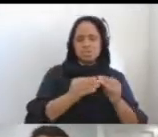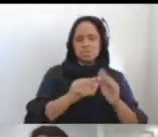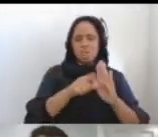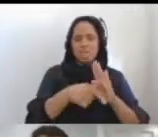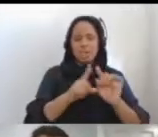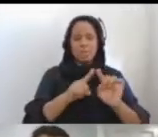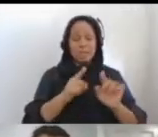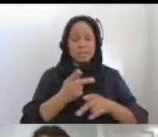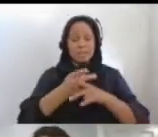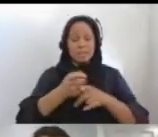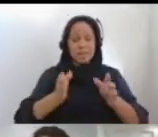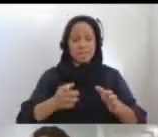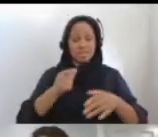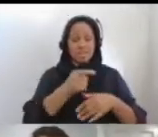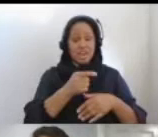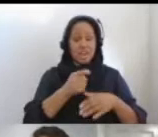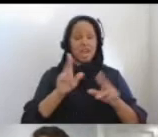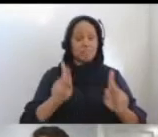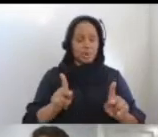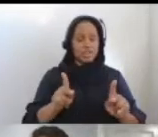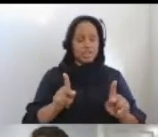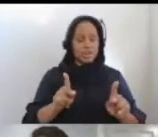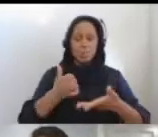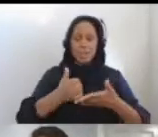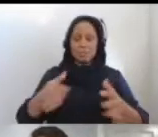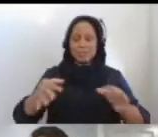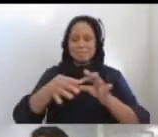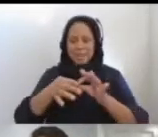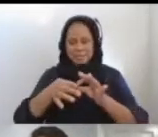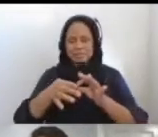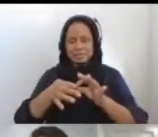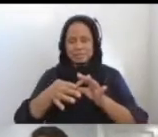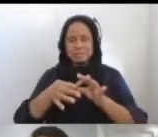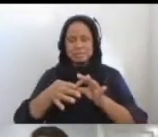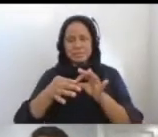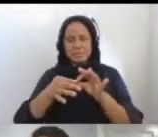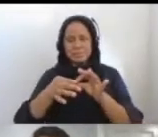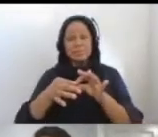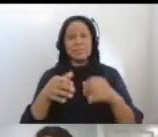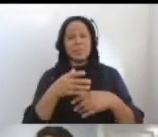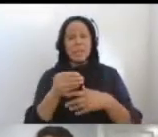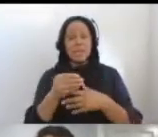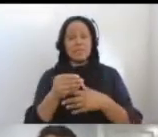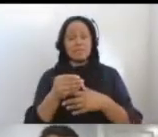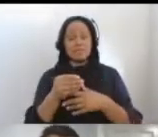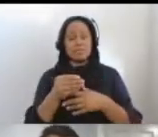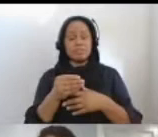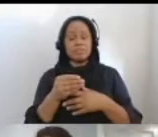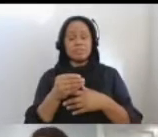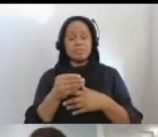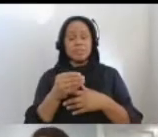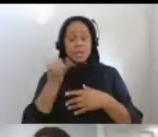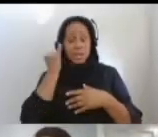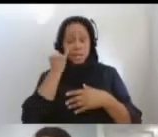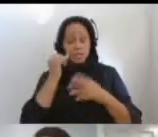who OPWDD will also help connect the participant with. And if a person has all these